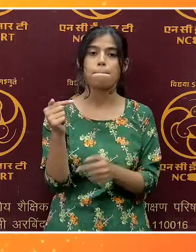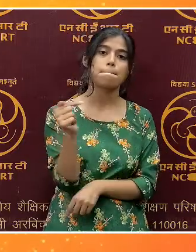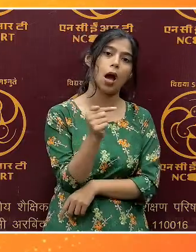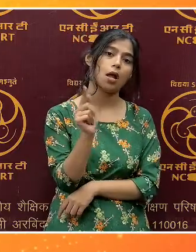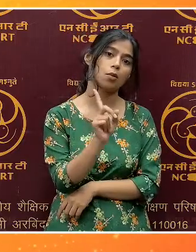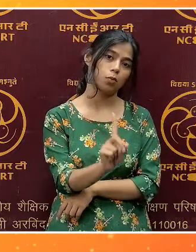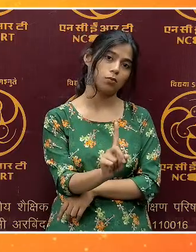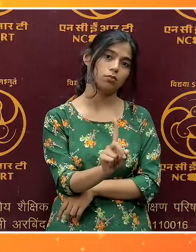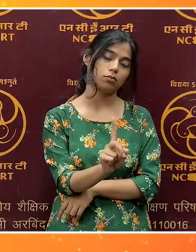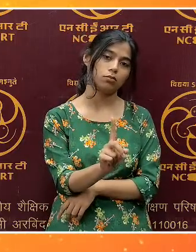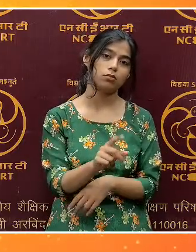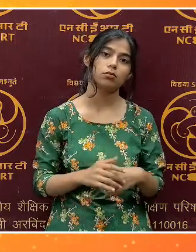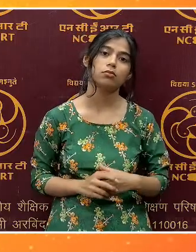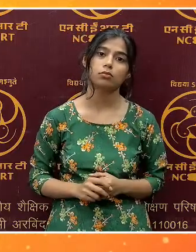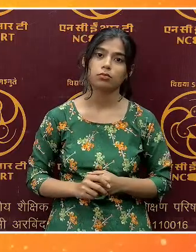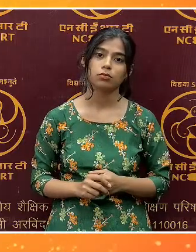1, 5 kilometers. Okay.